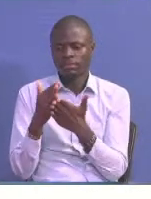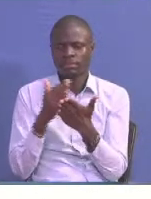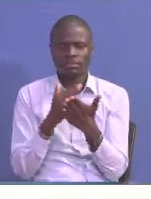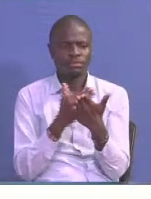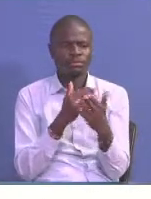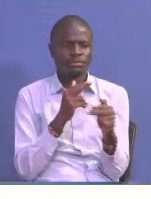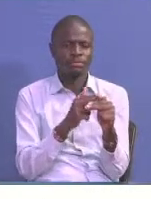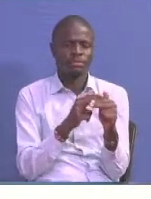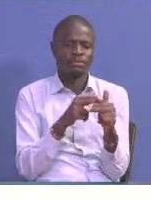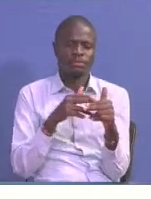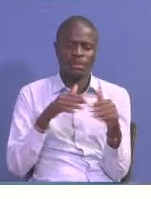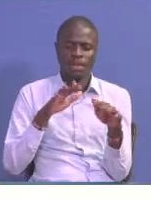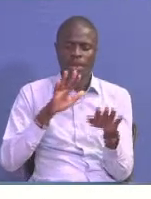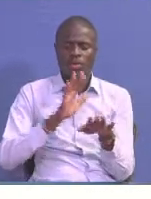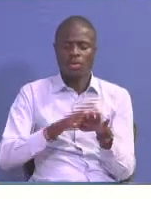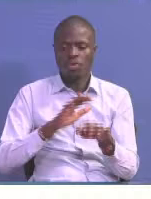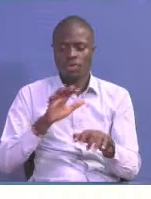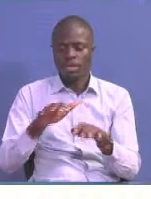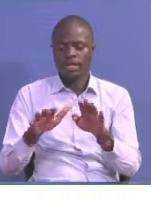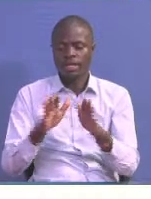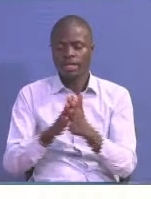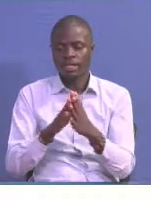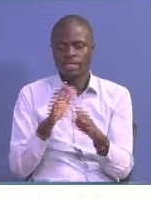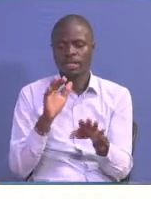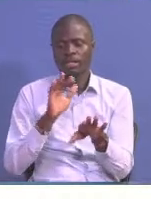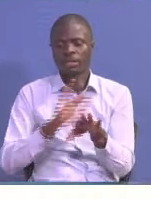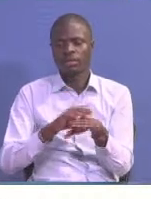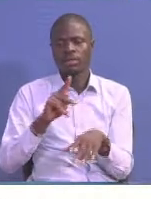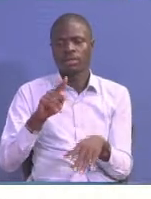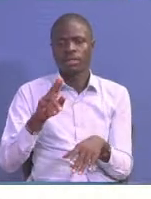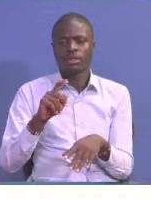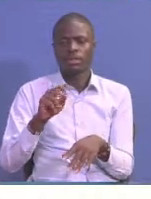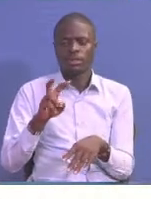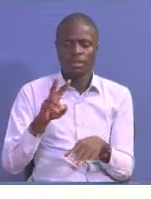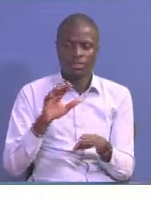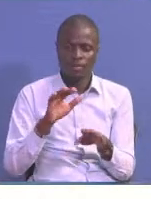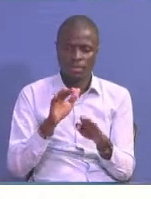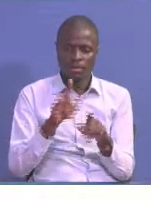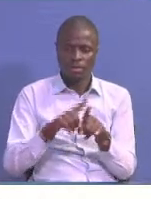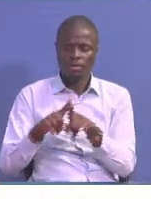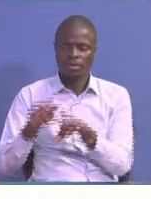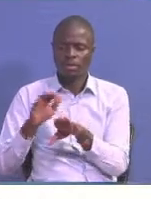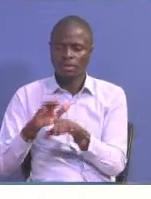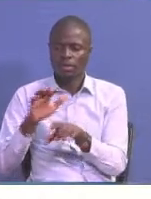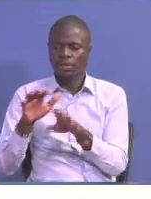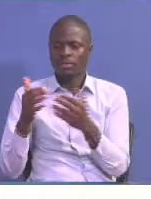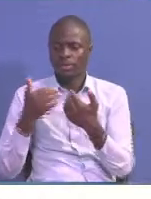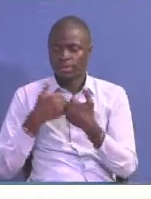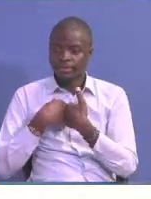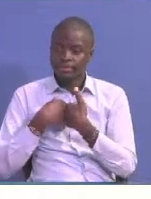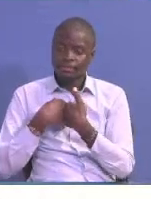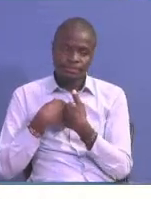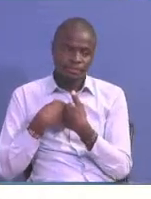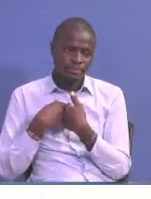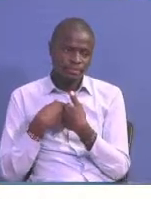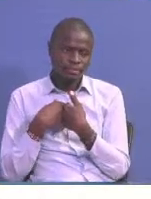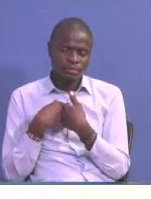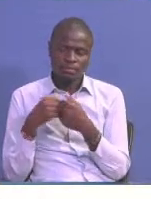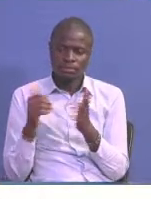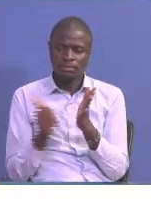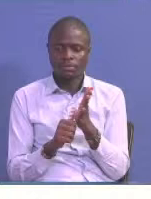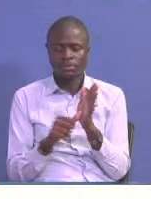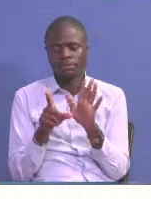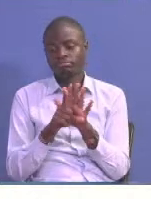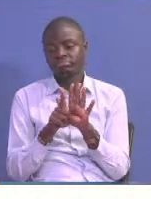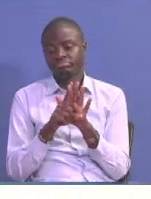name Boresha Kilimo that runs only here at KUTV. And also on top of agriculture, we also consider matters,